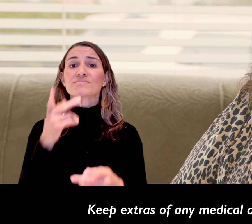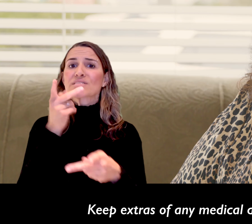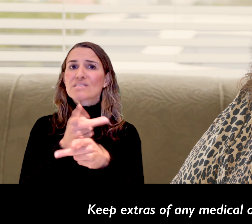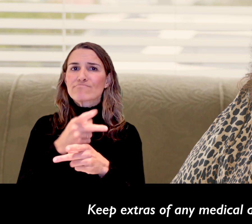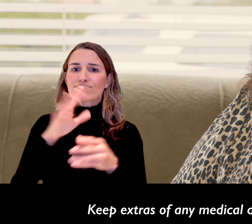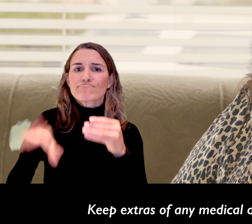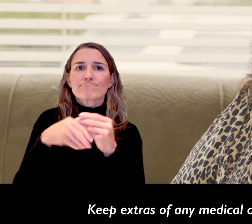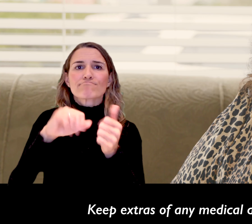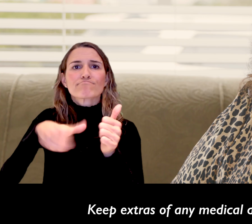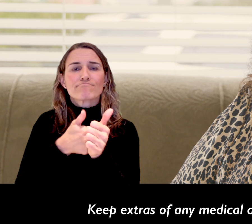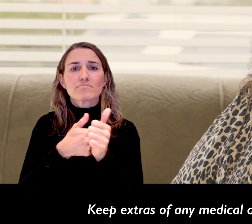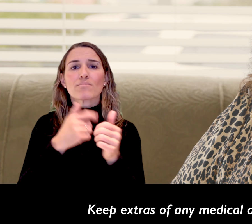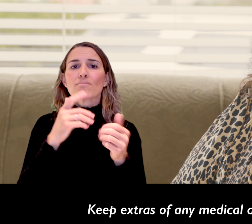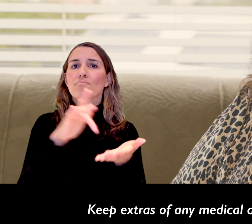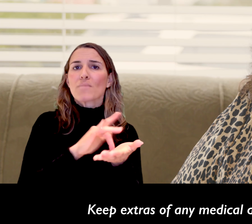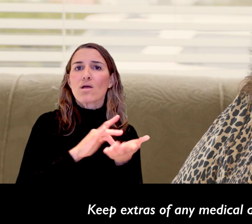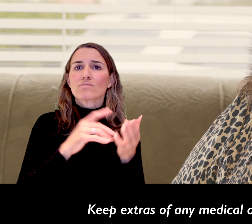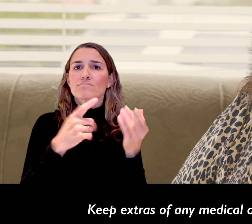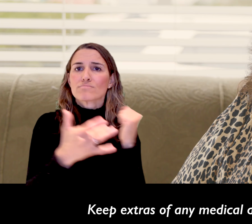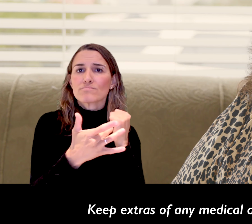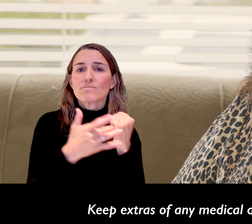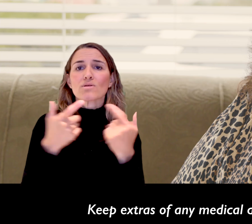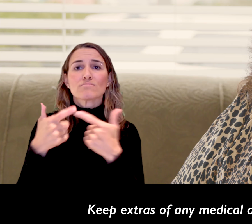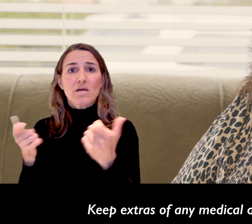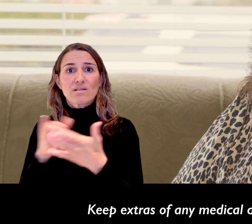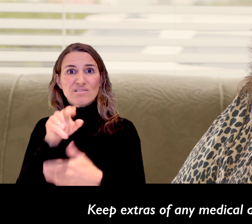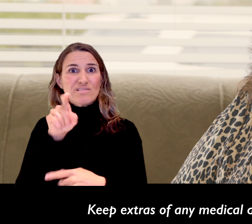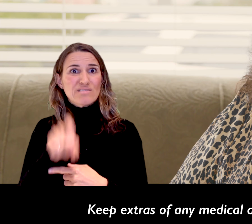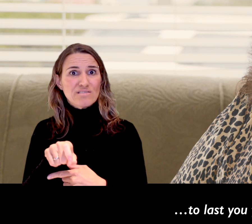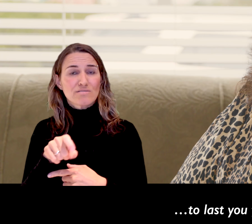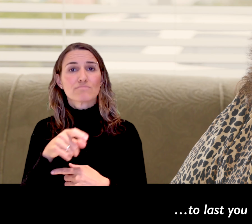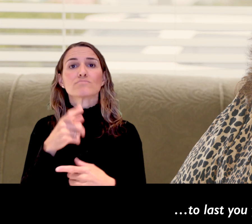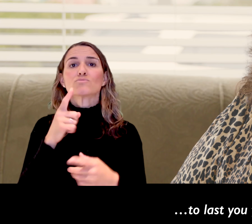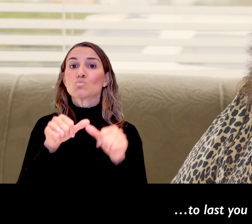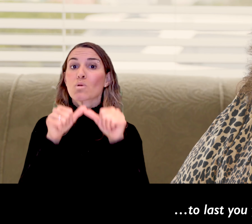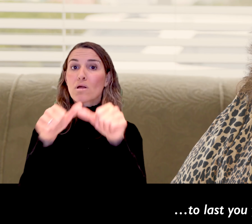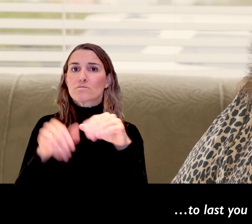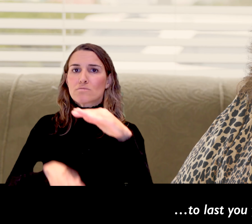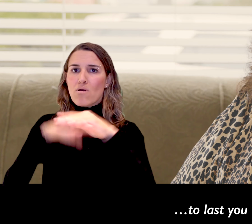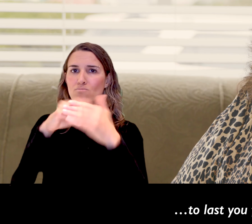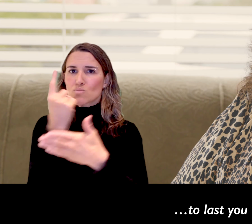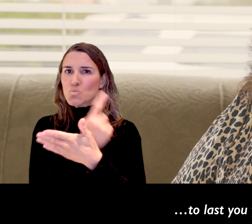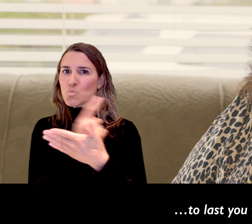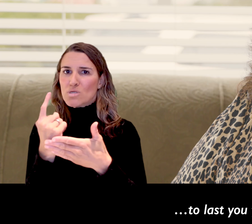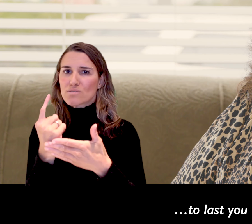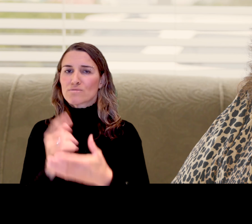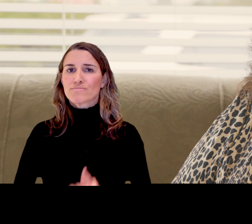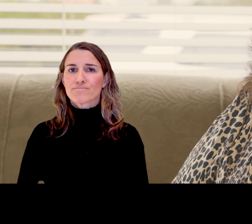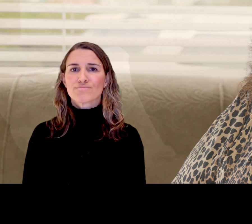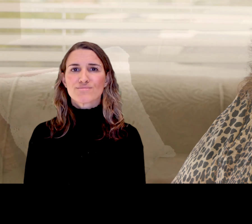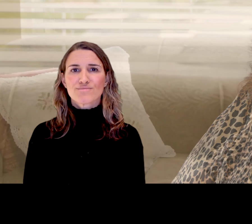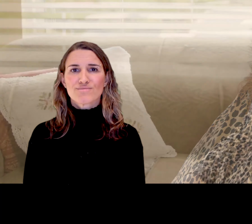Keep extras of any medical devices or supplies that you need to last you for up to 1 week.